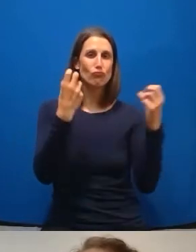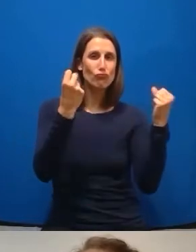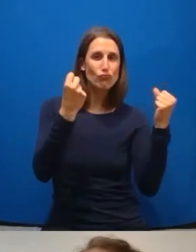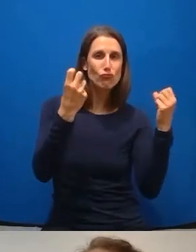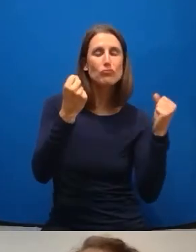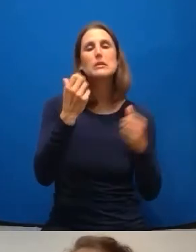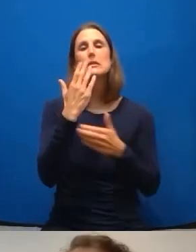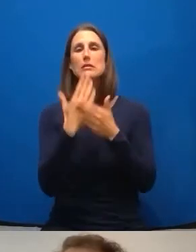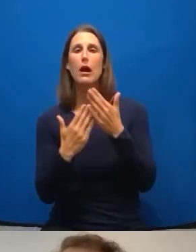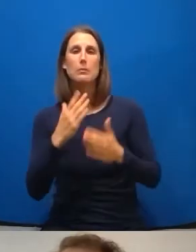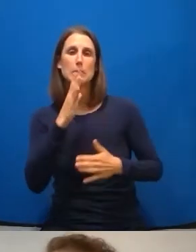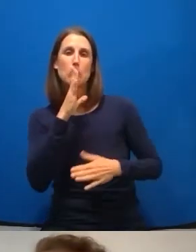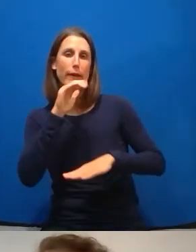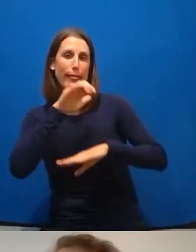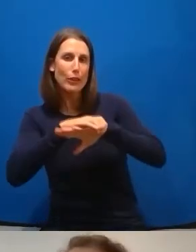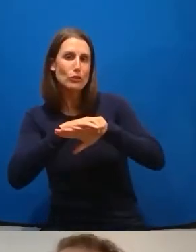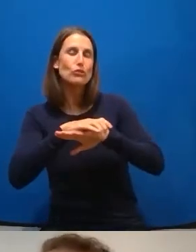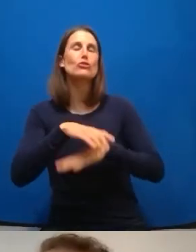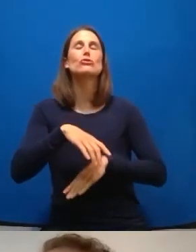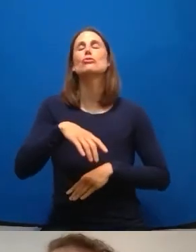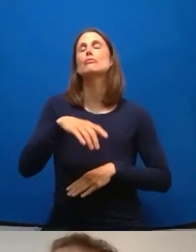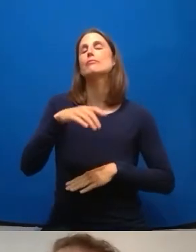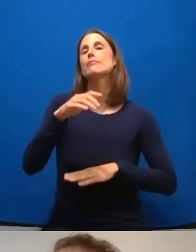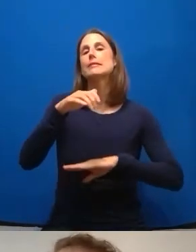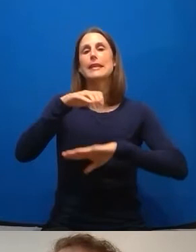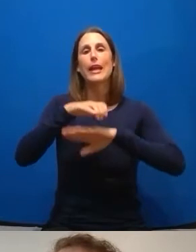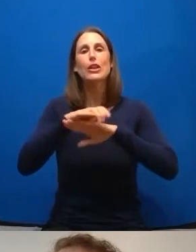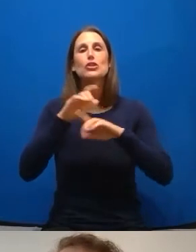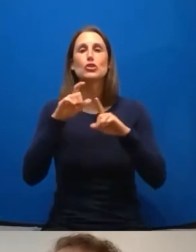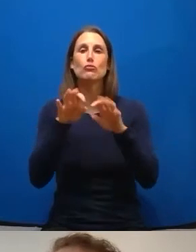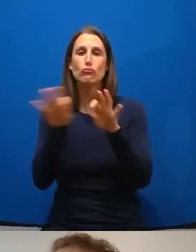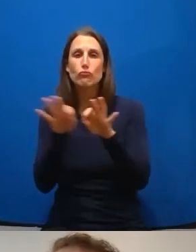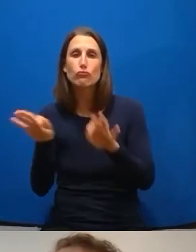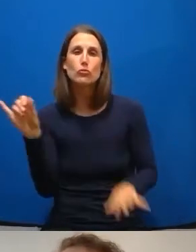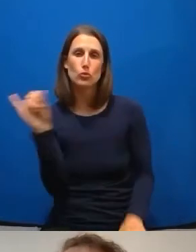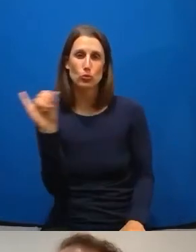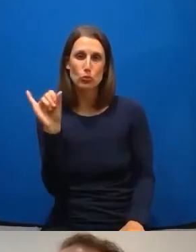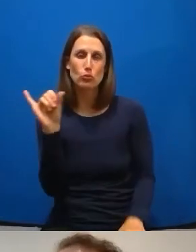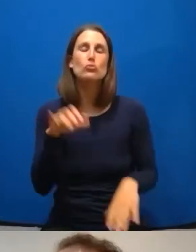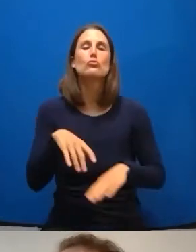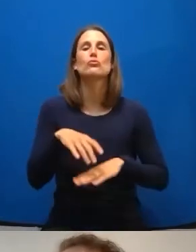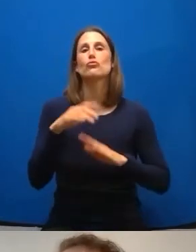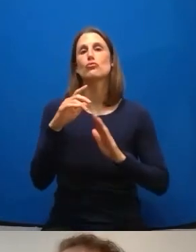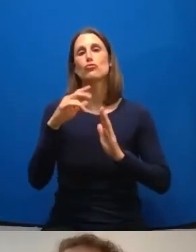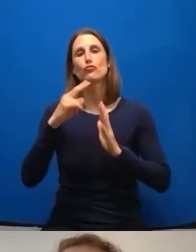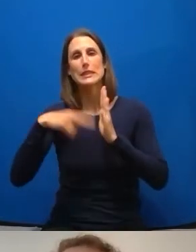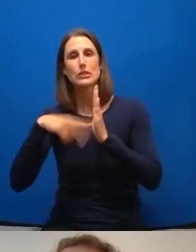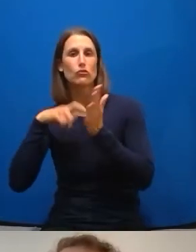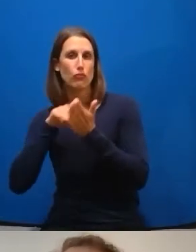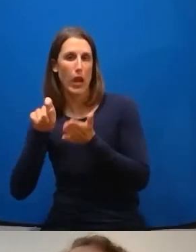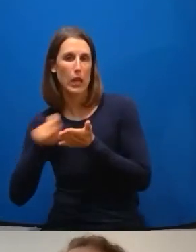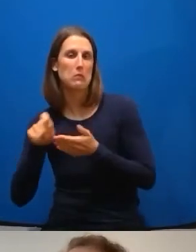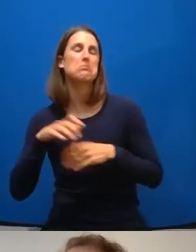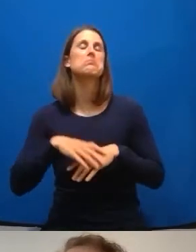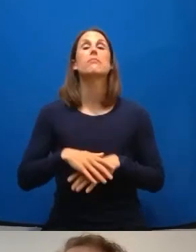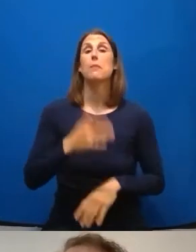spoken English and English text, depending on the student. Yeah, and I'm lucky enough to be in a class that has some academics,